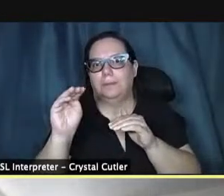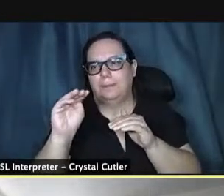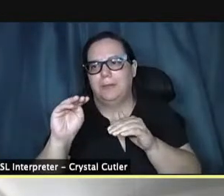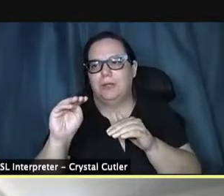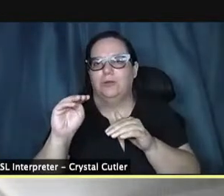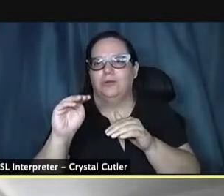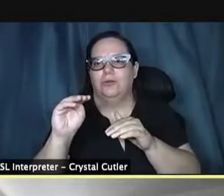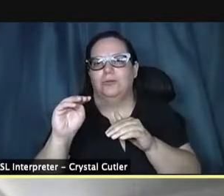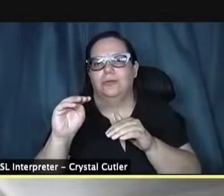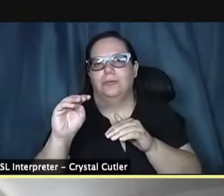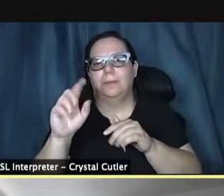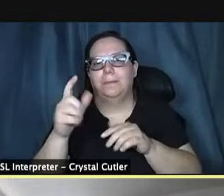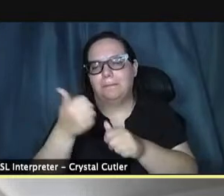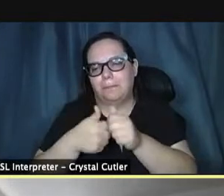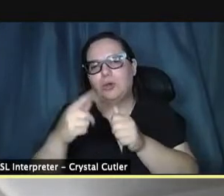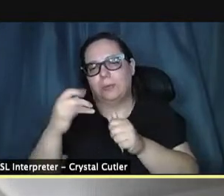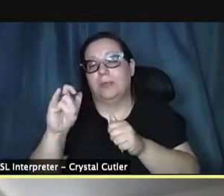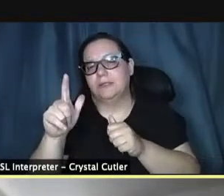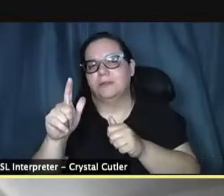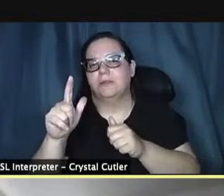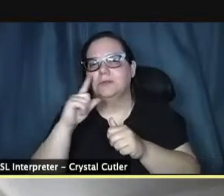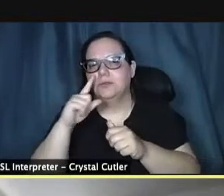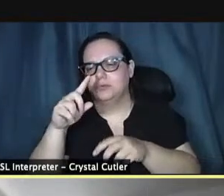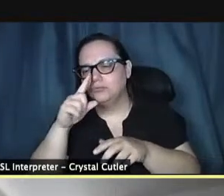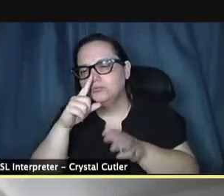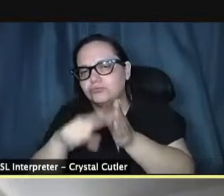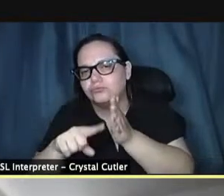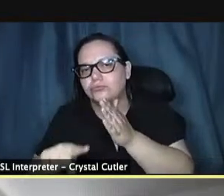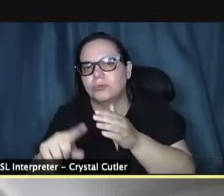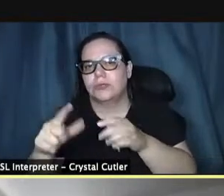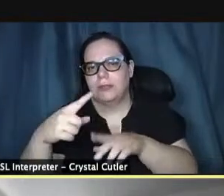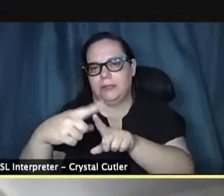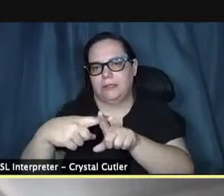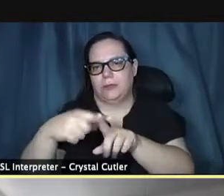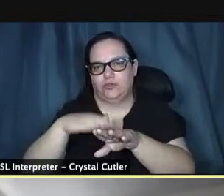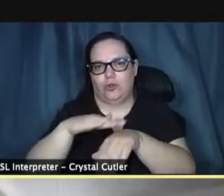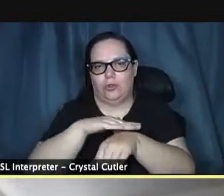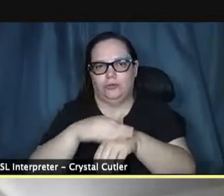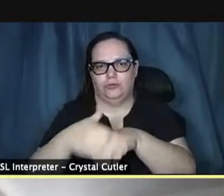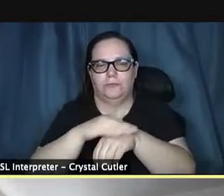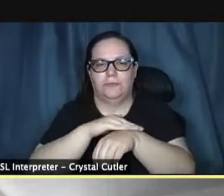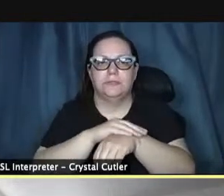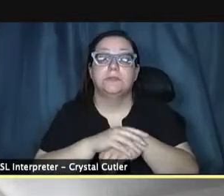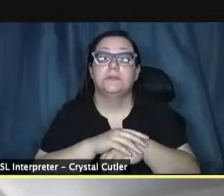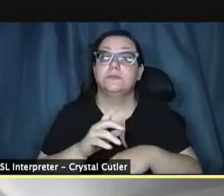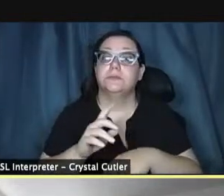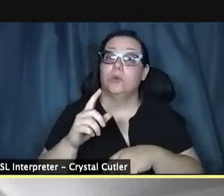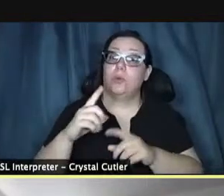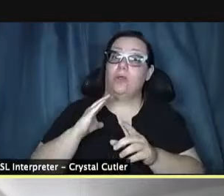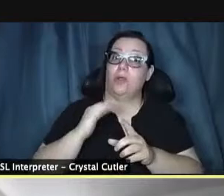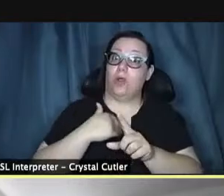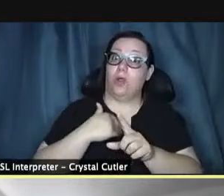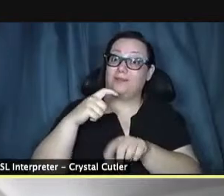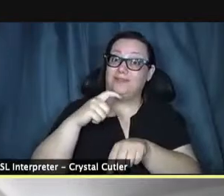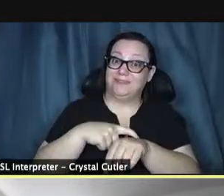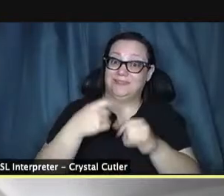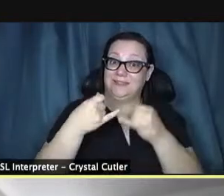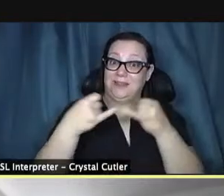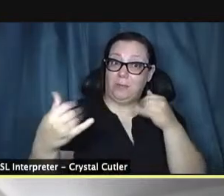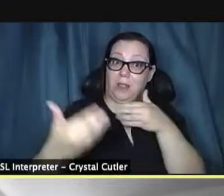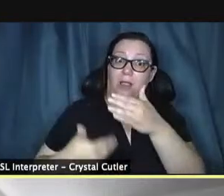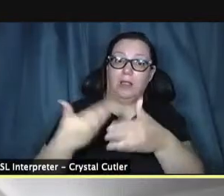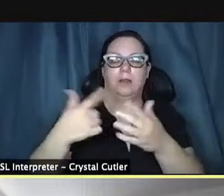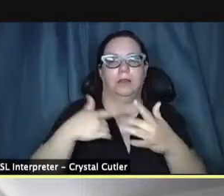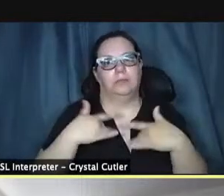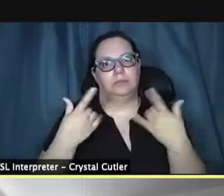surface. Now, where are we in our timeline? Well, I am thrilled to say that in spite of a global pandemic, I